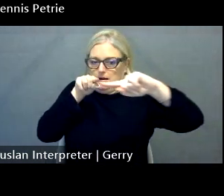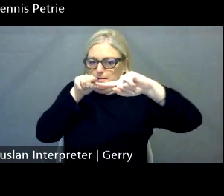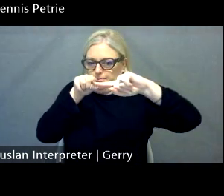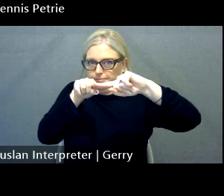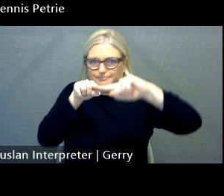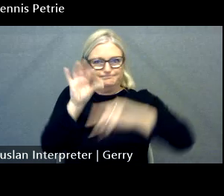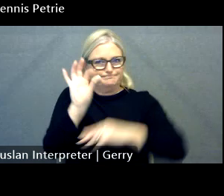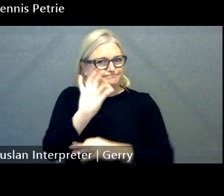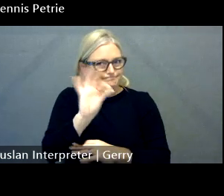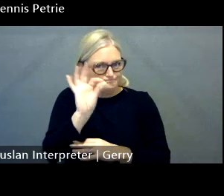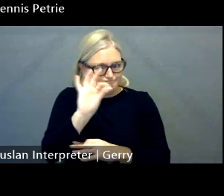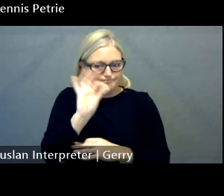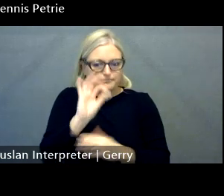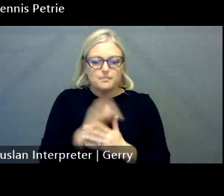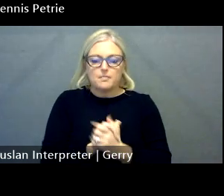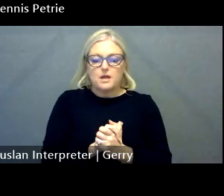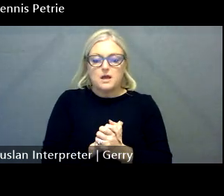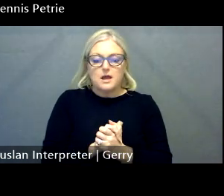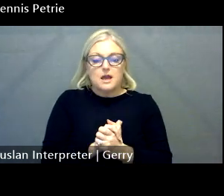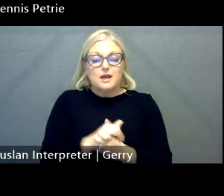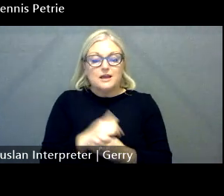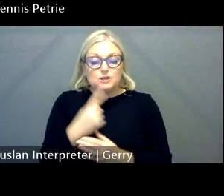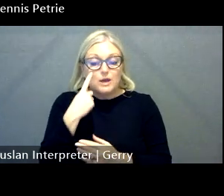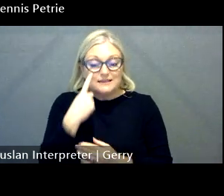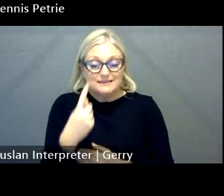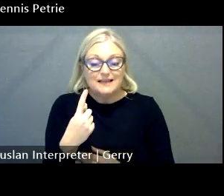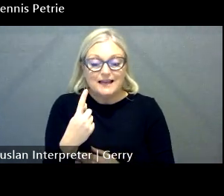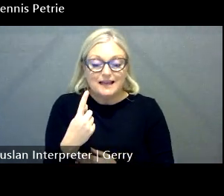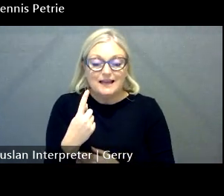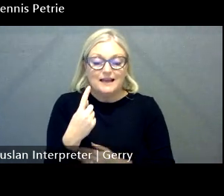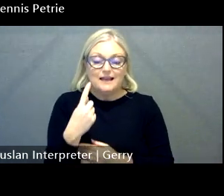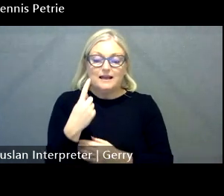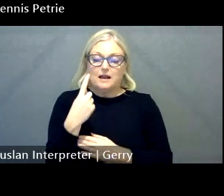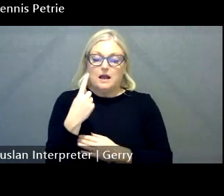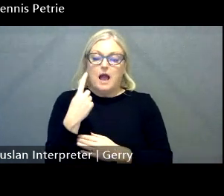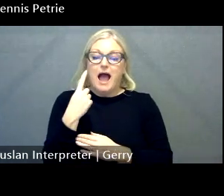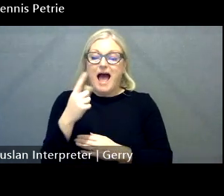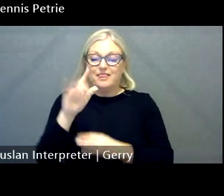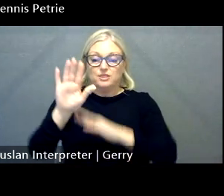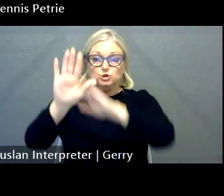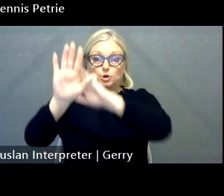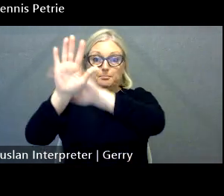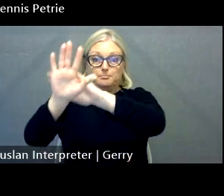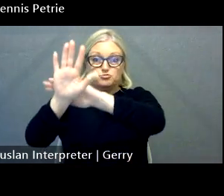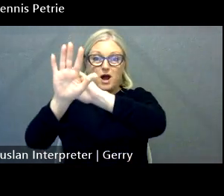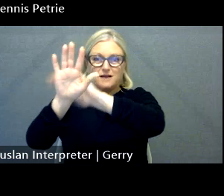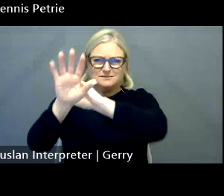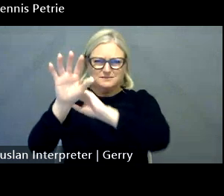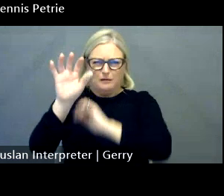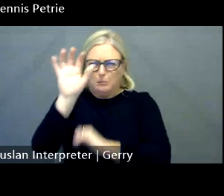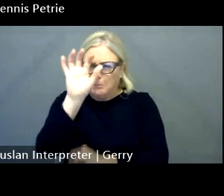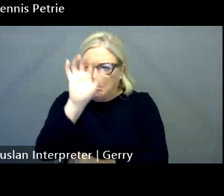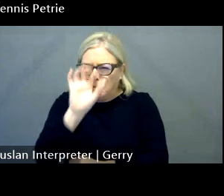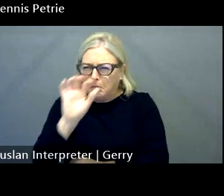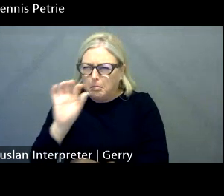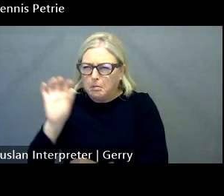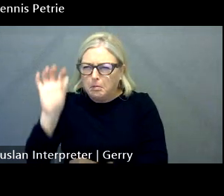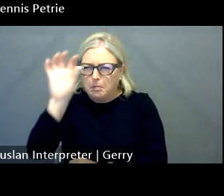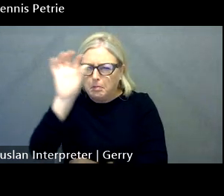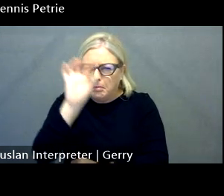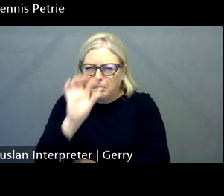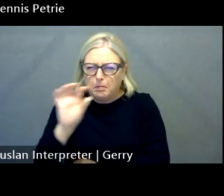that there's a lot of points on the one line. So at the very, very top, this is because this seems to be a little bit of a ceiling effect with the